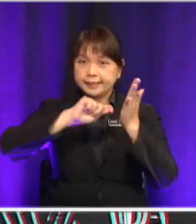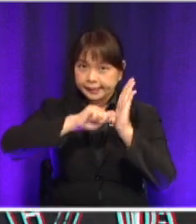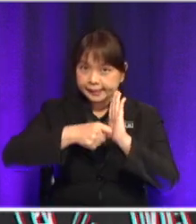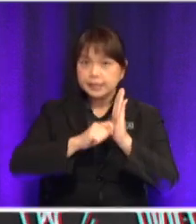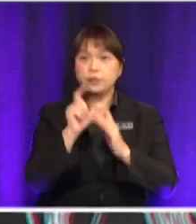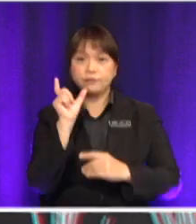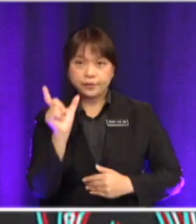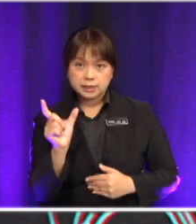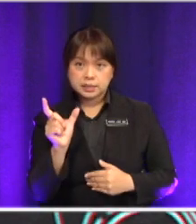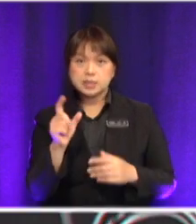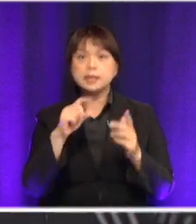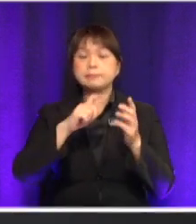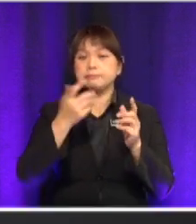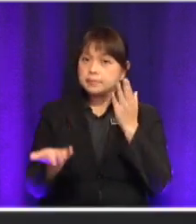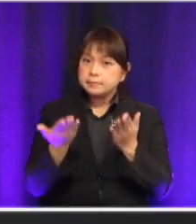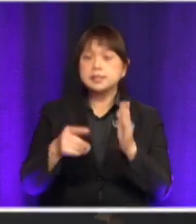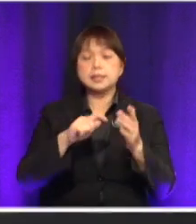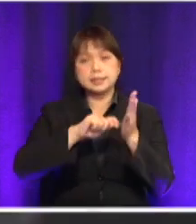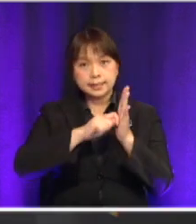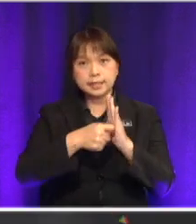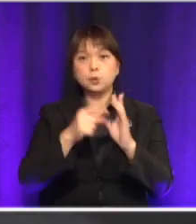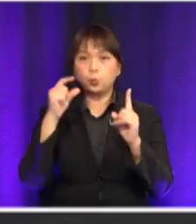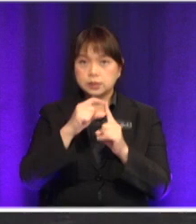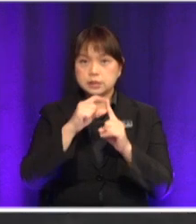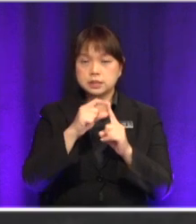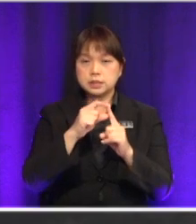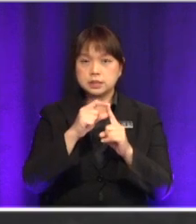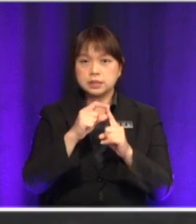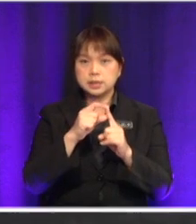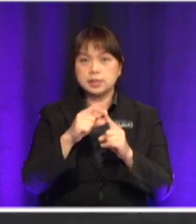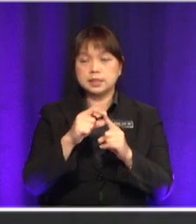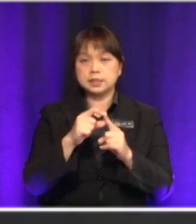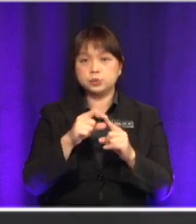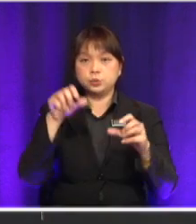can find related to the text. Let's say if the text is about